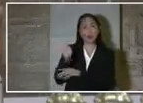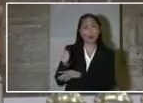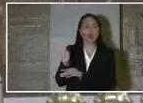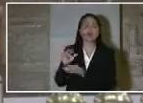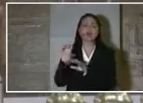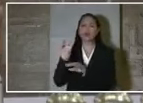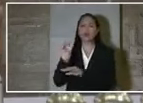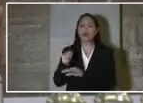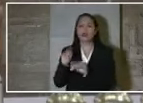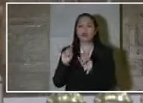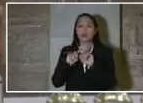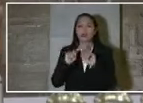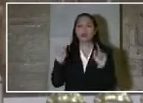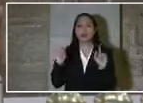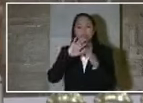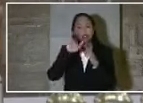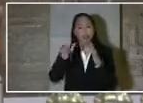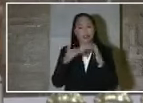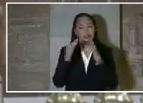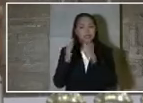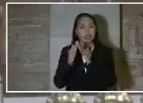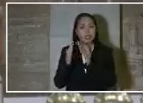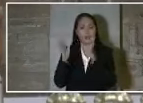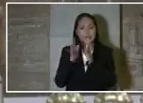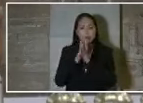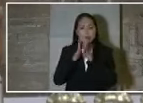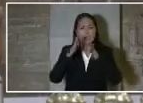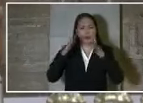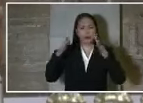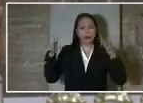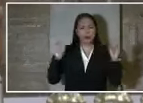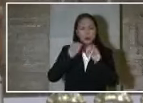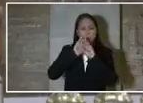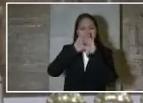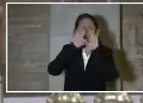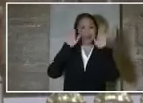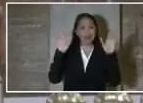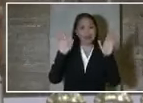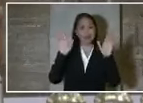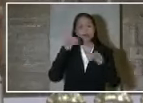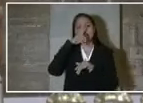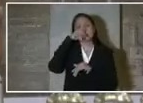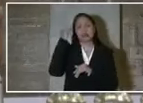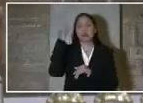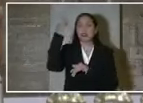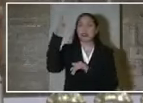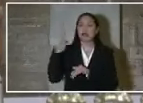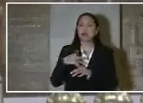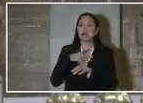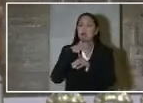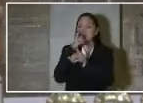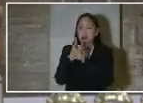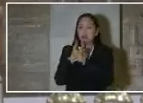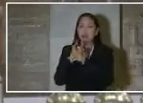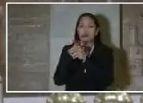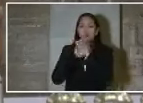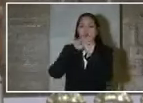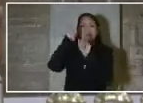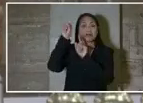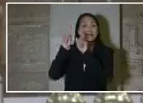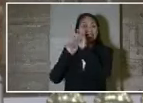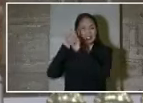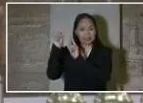Jerusalem was radiant because God is their true star.